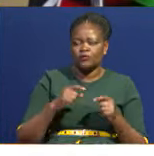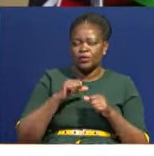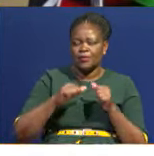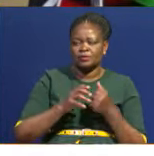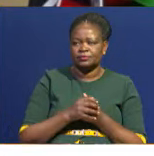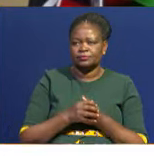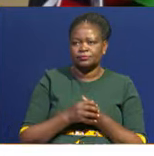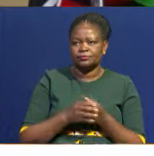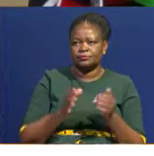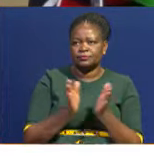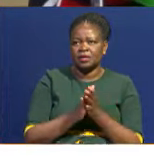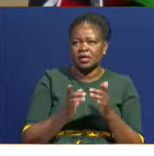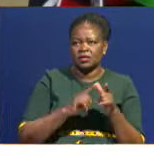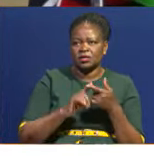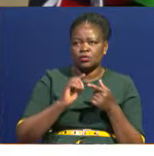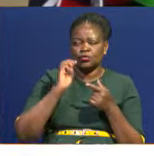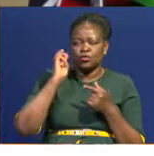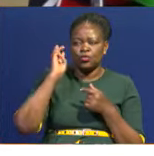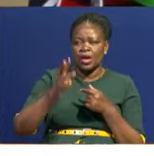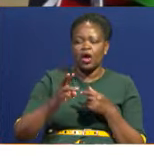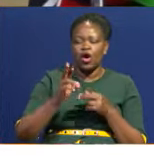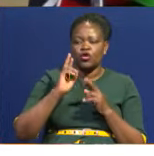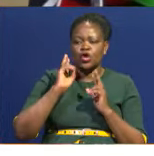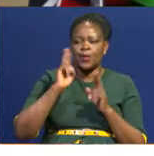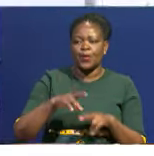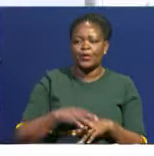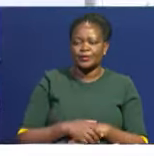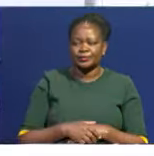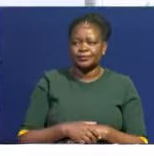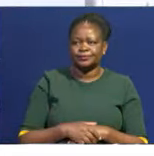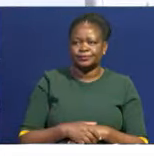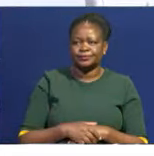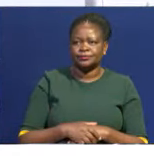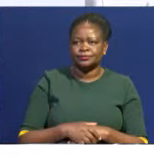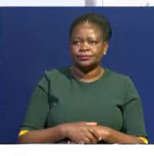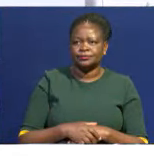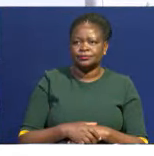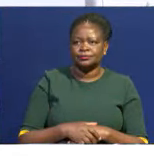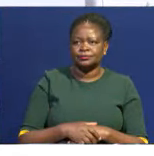about, and then we'll be able to give the way forward.